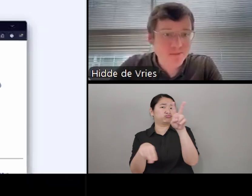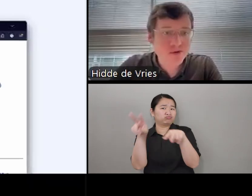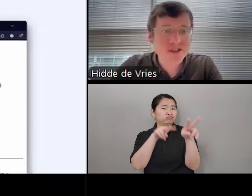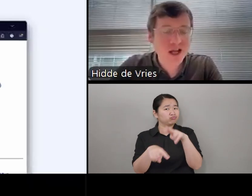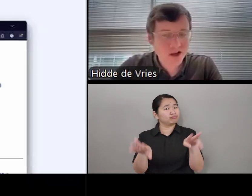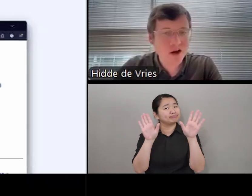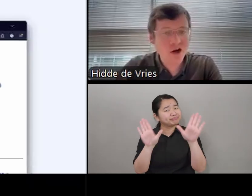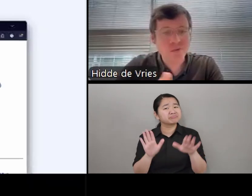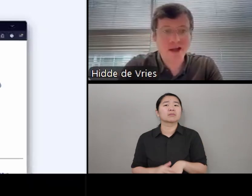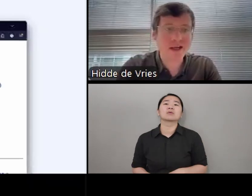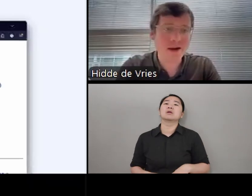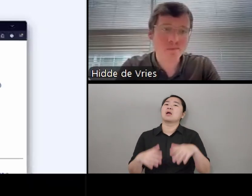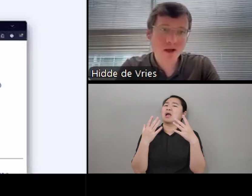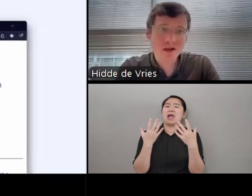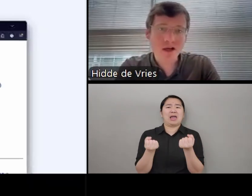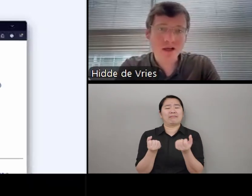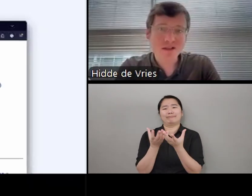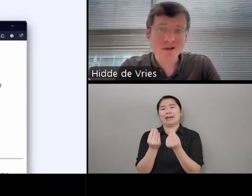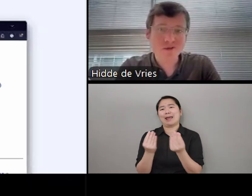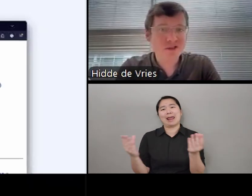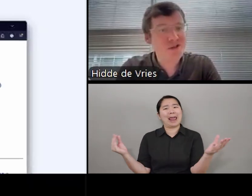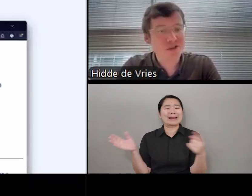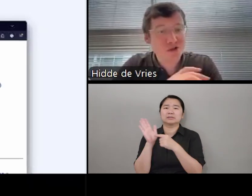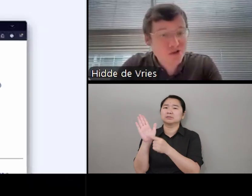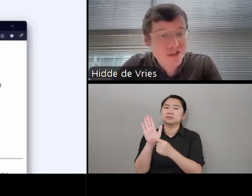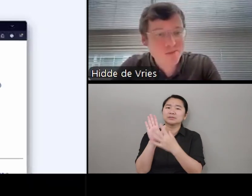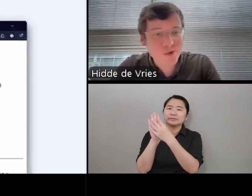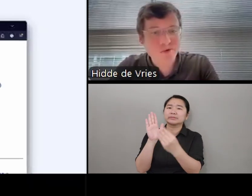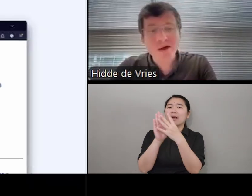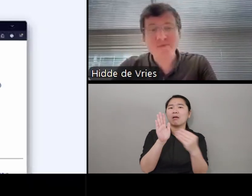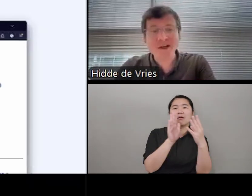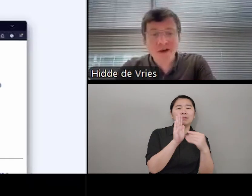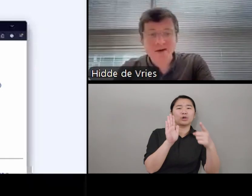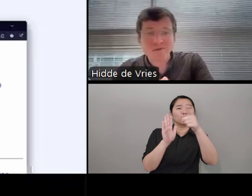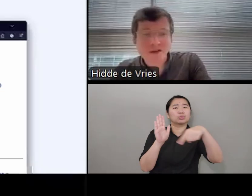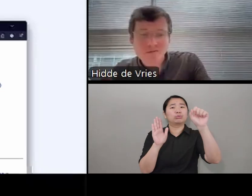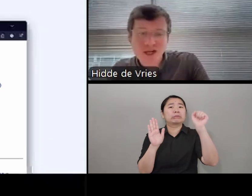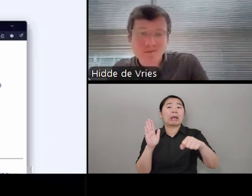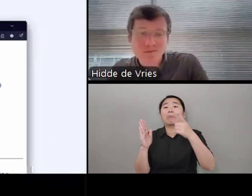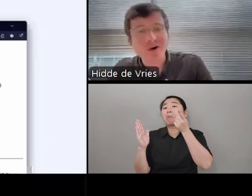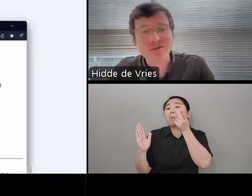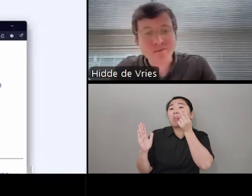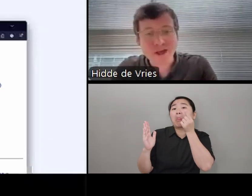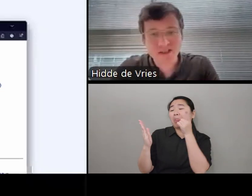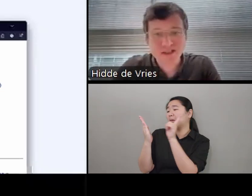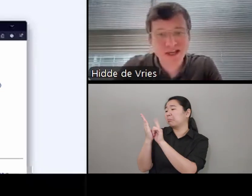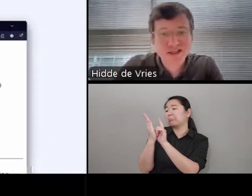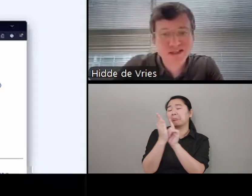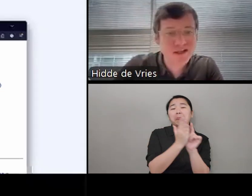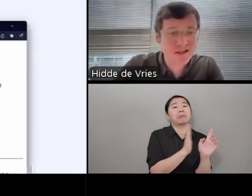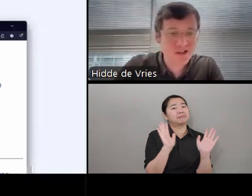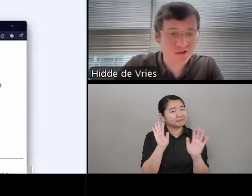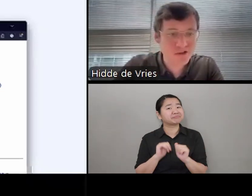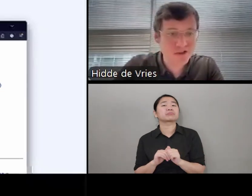of samples that are in WCAG. So first you do a structured sample, then you add a random sample of web pages and